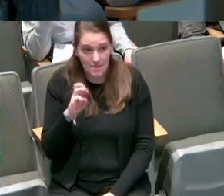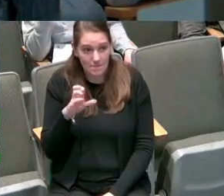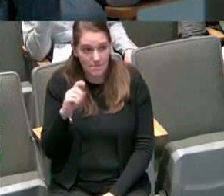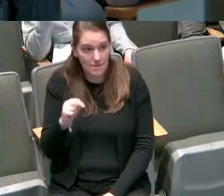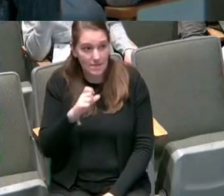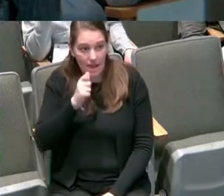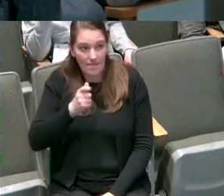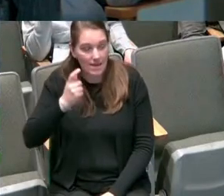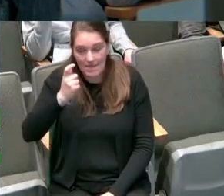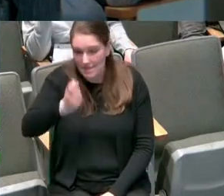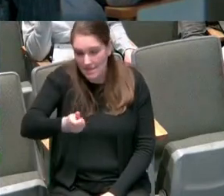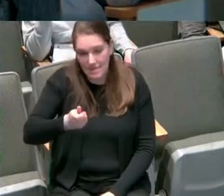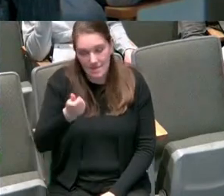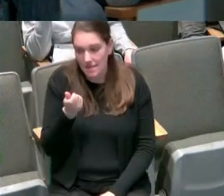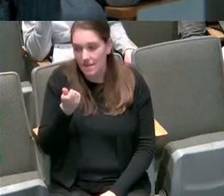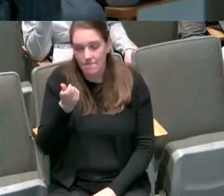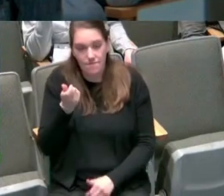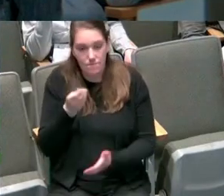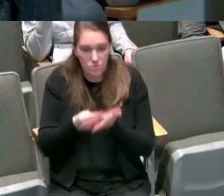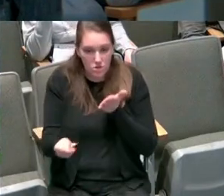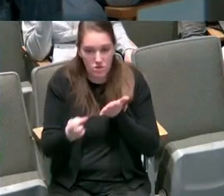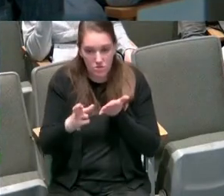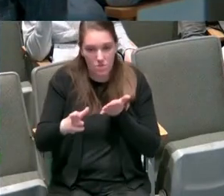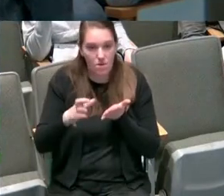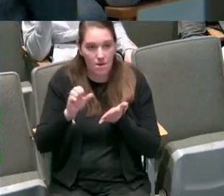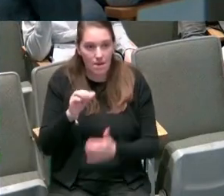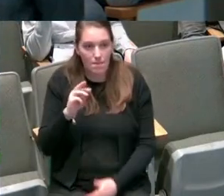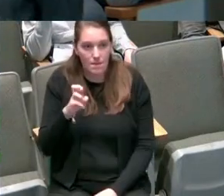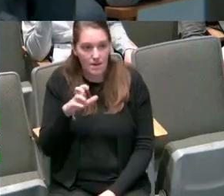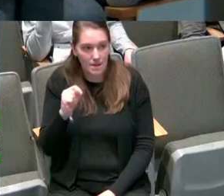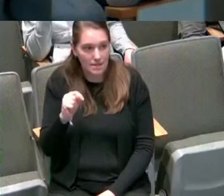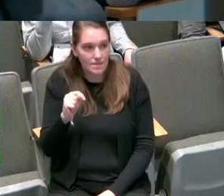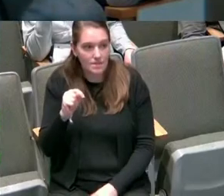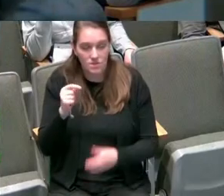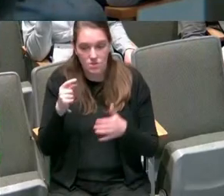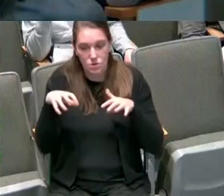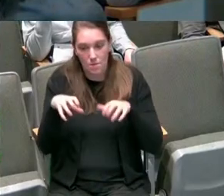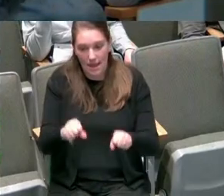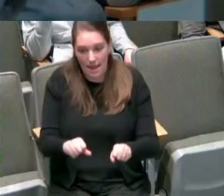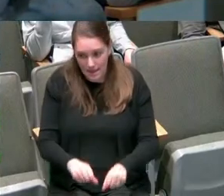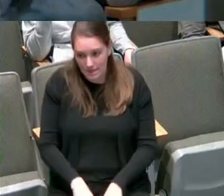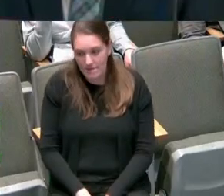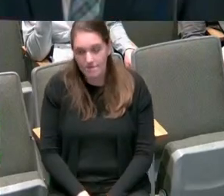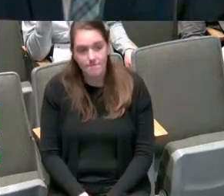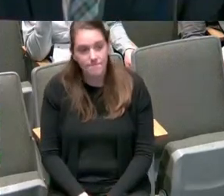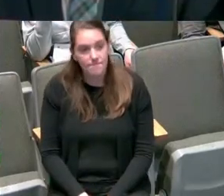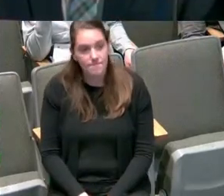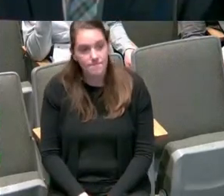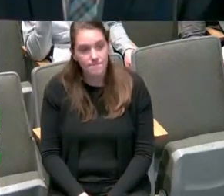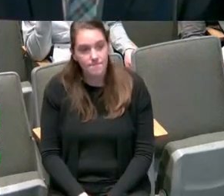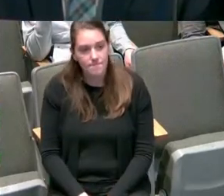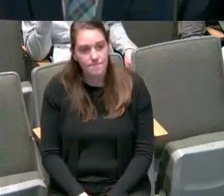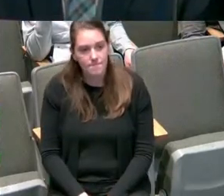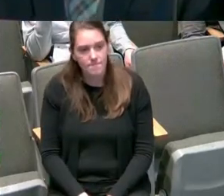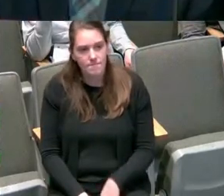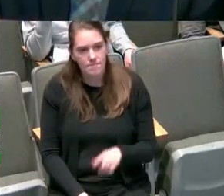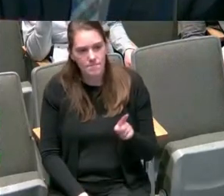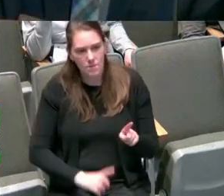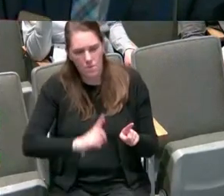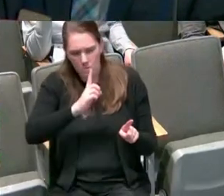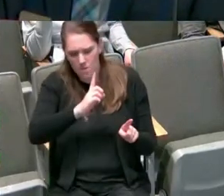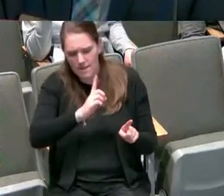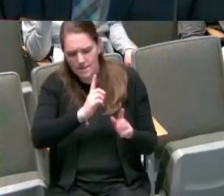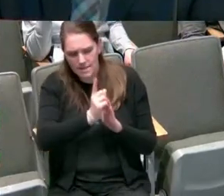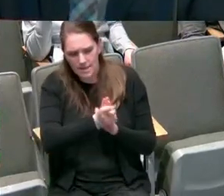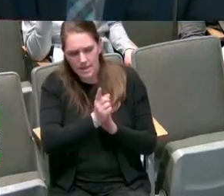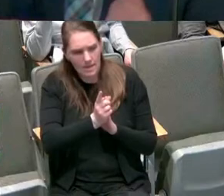this gift purchase or in a minute to me um okay so um just one one second let me